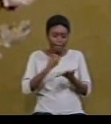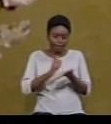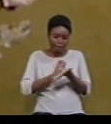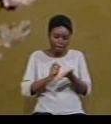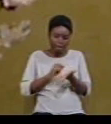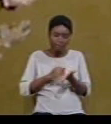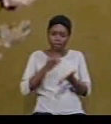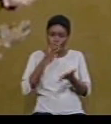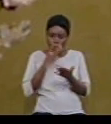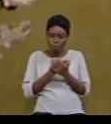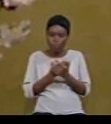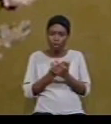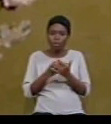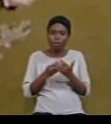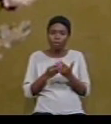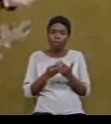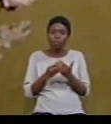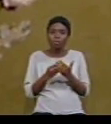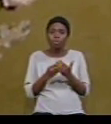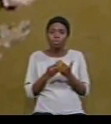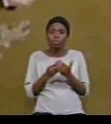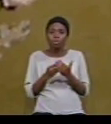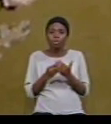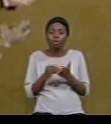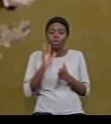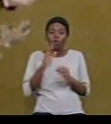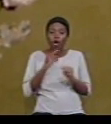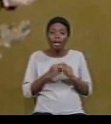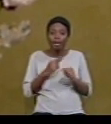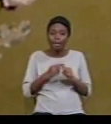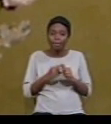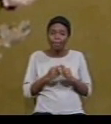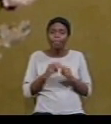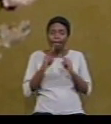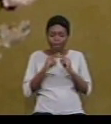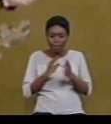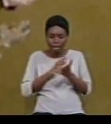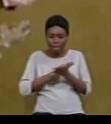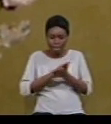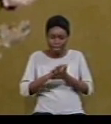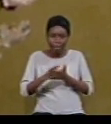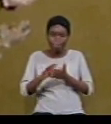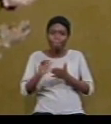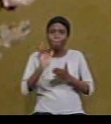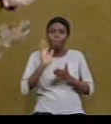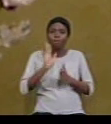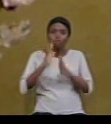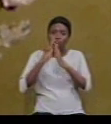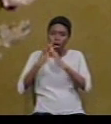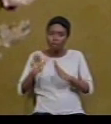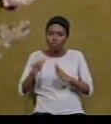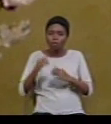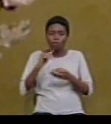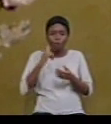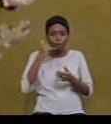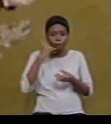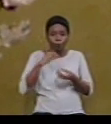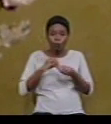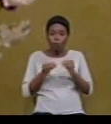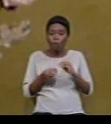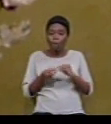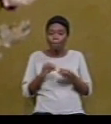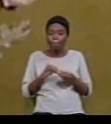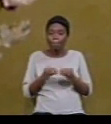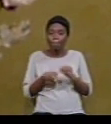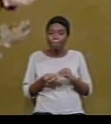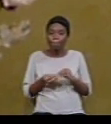very well with capital letters. Your name very clearly, your address, and also your telephone number.